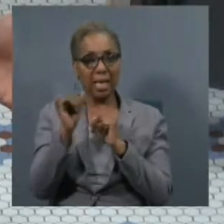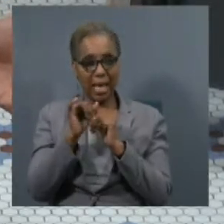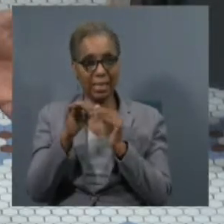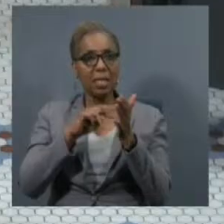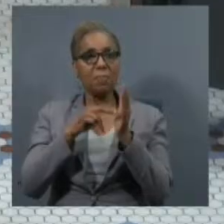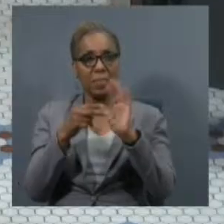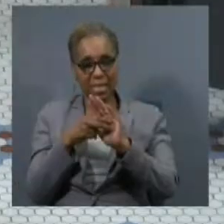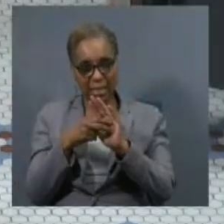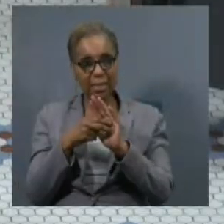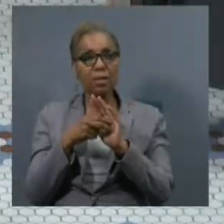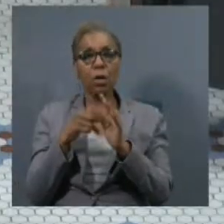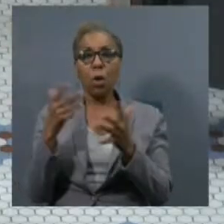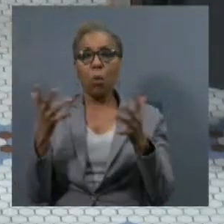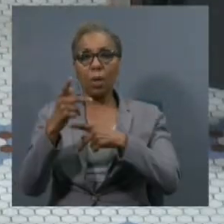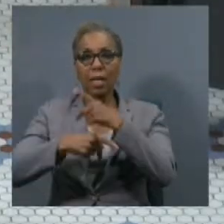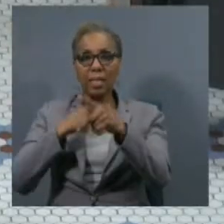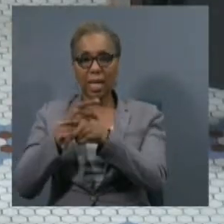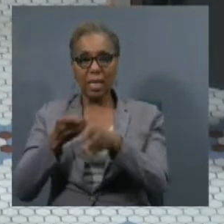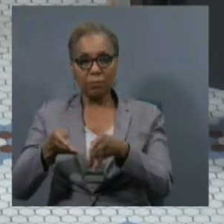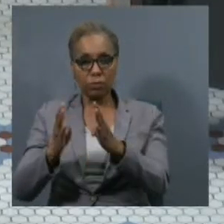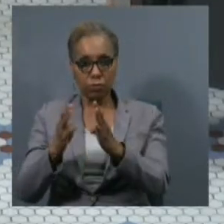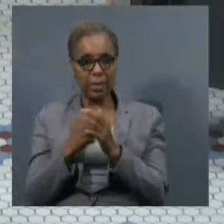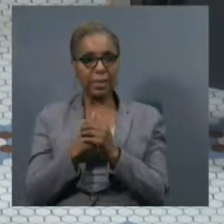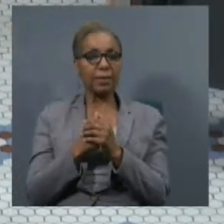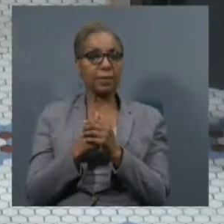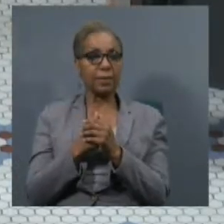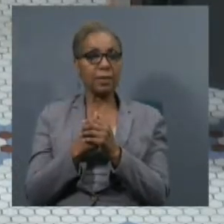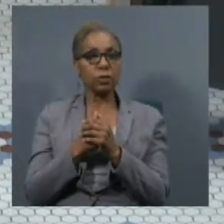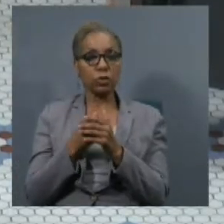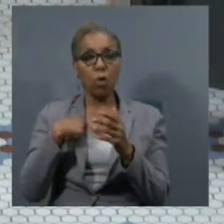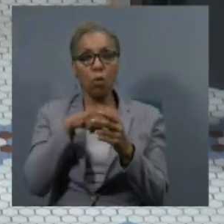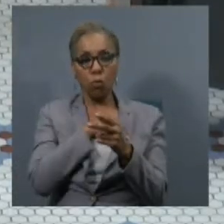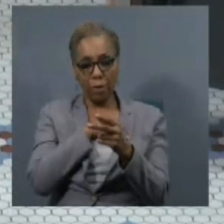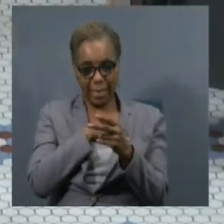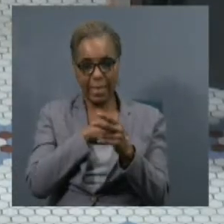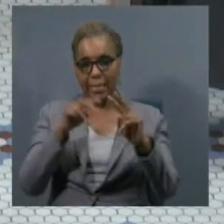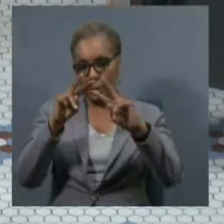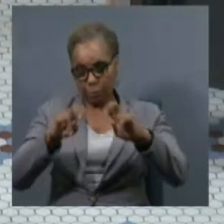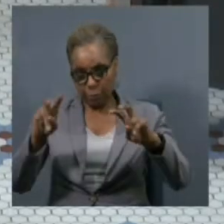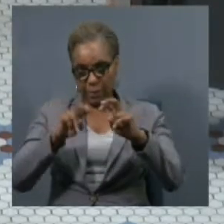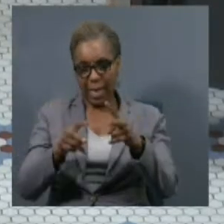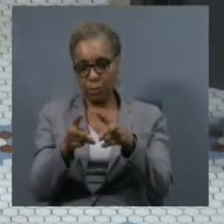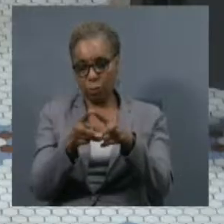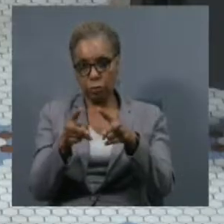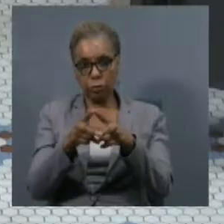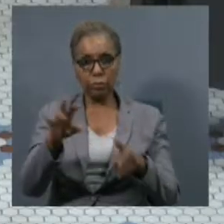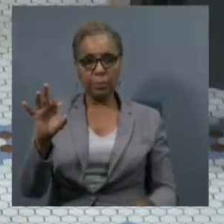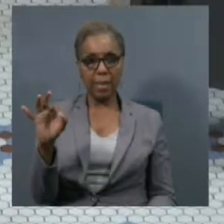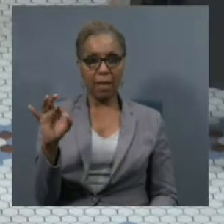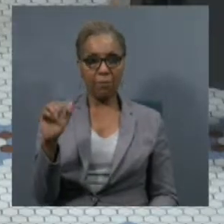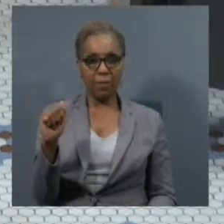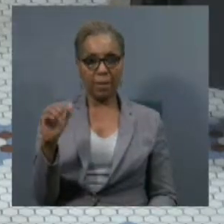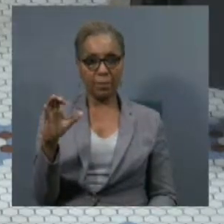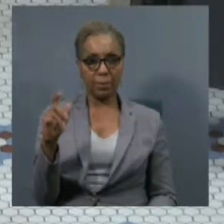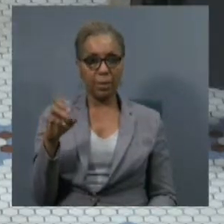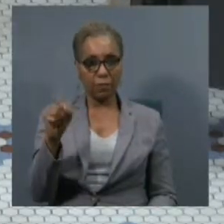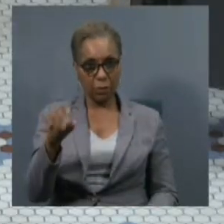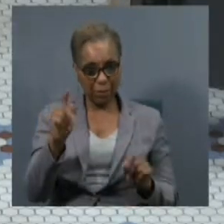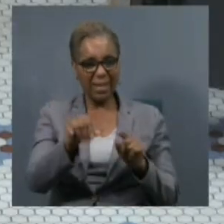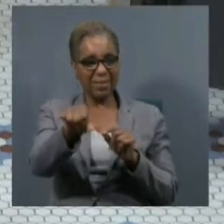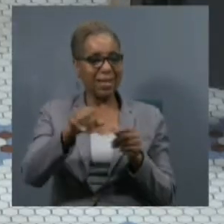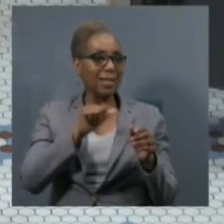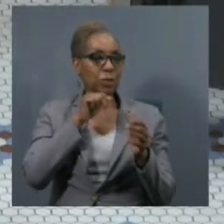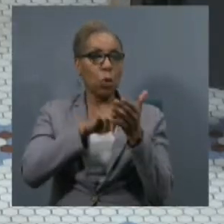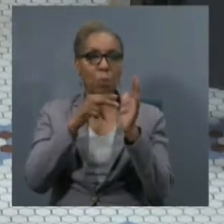signifies what kind of street it is. So we looked at those factors, and also this certainly doesn't mean